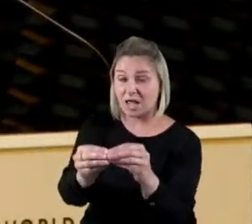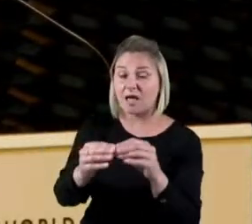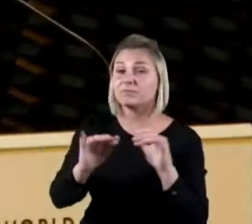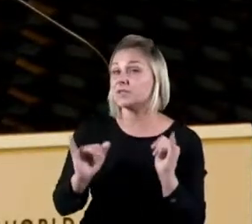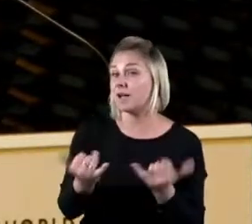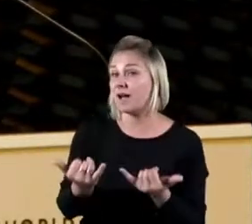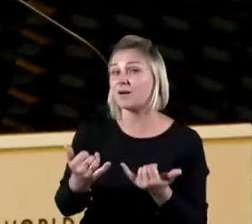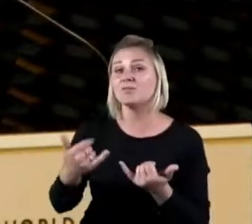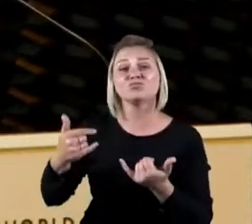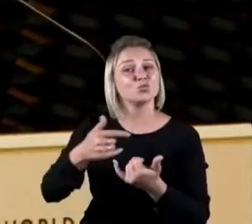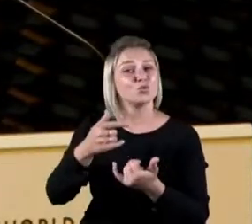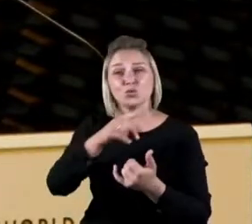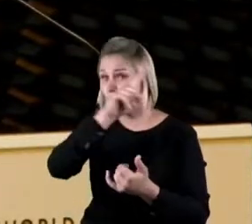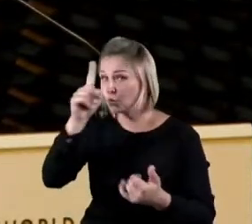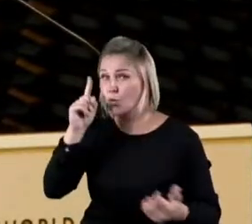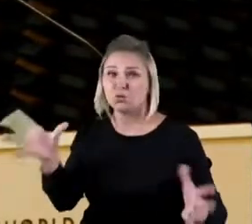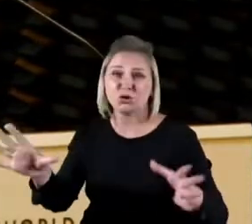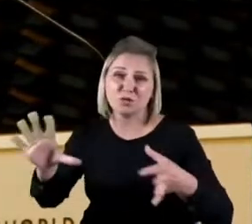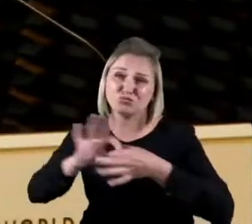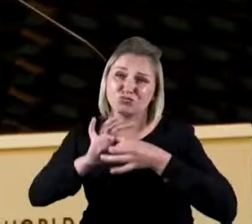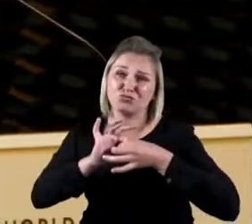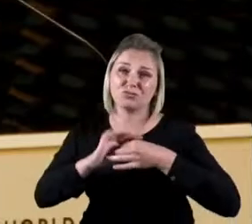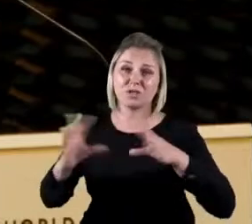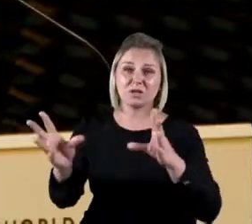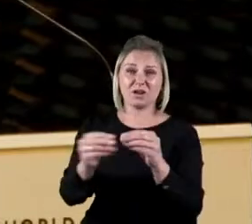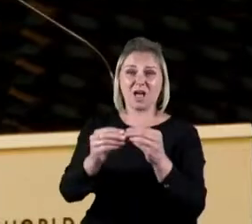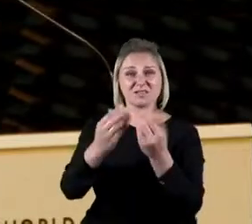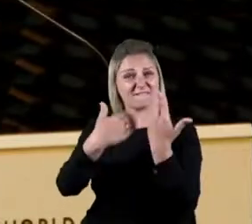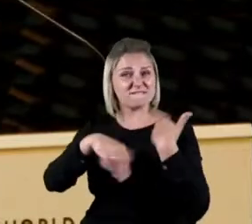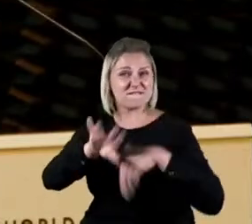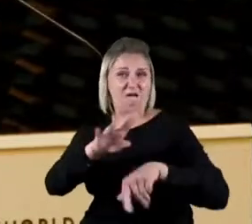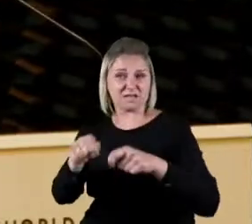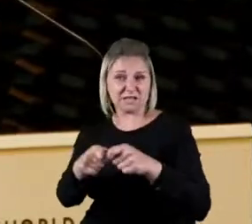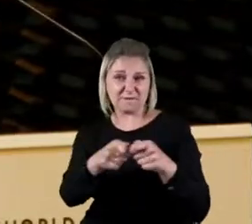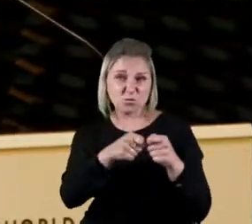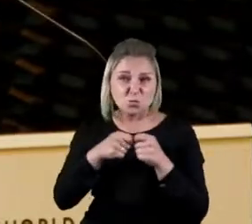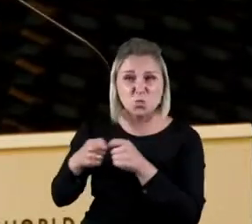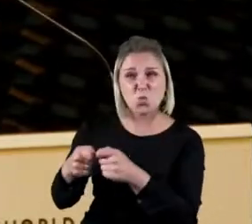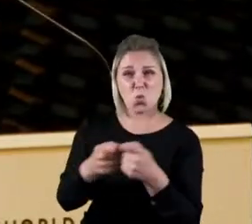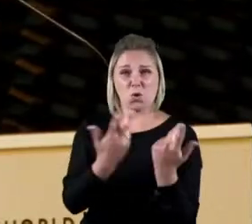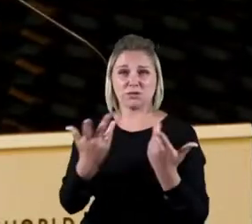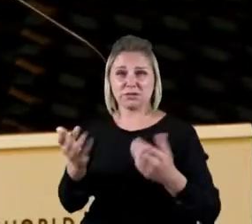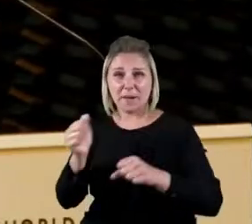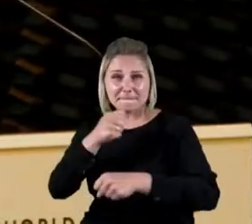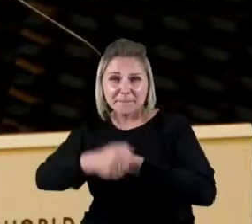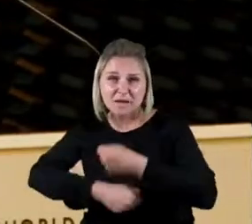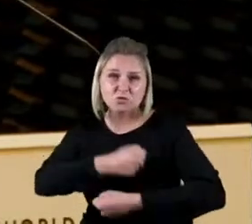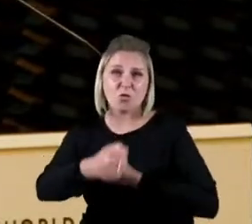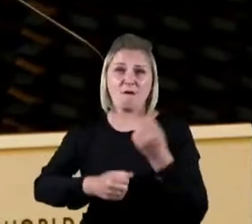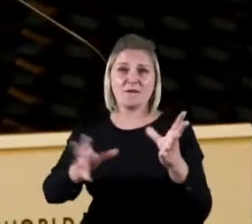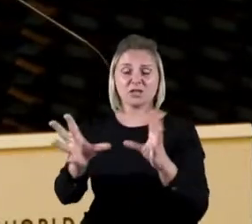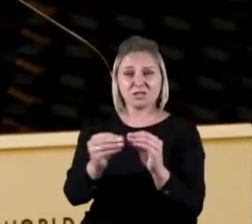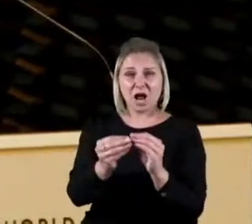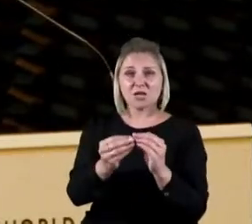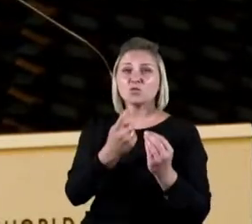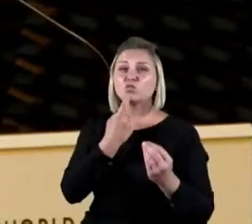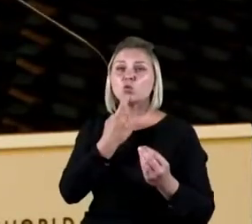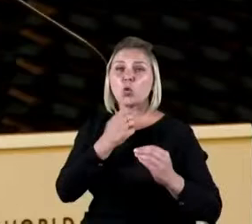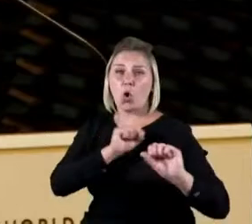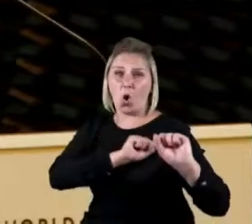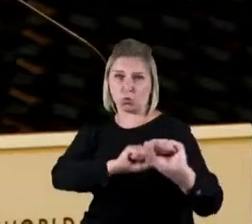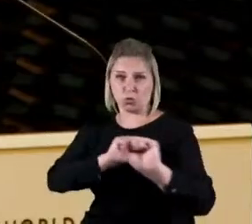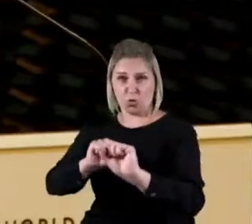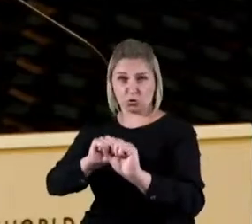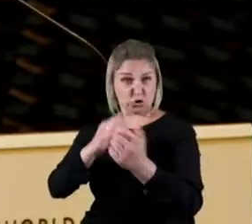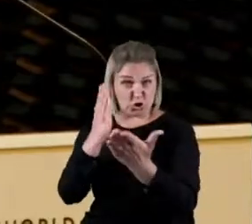more connected, and we need to understand that resilience is not a belonging of governments.